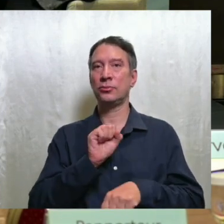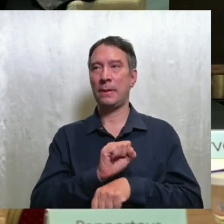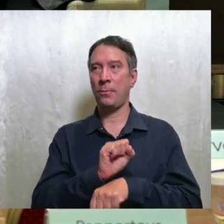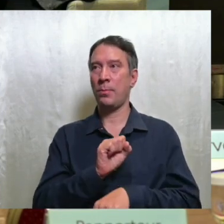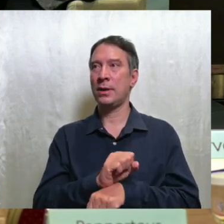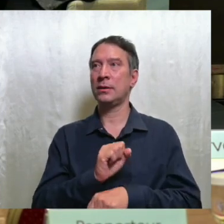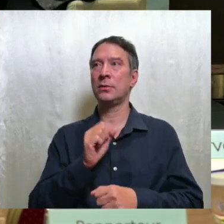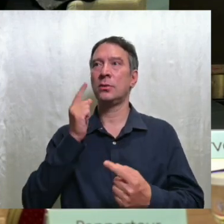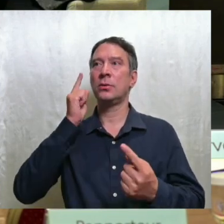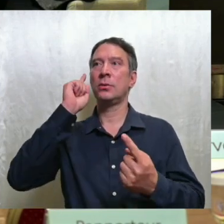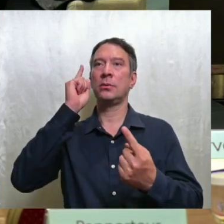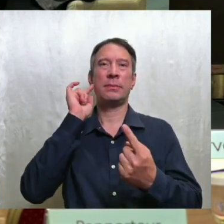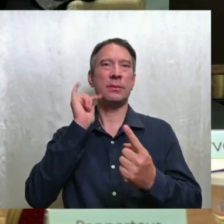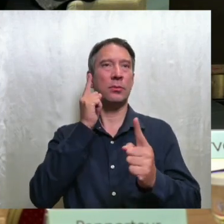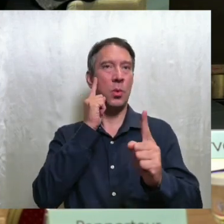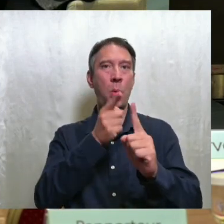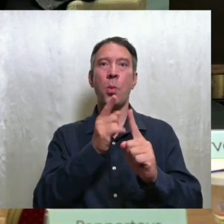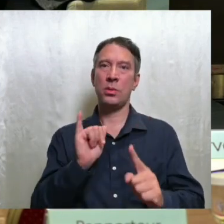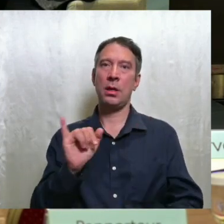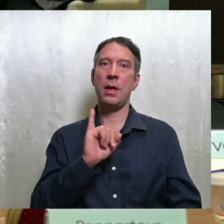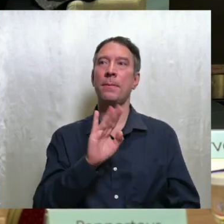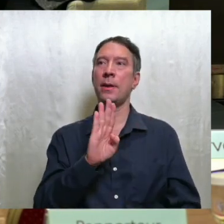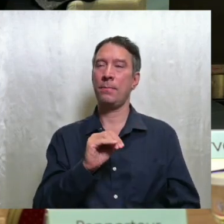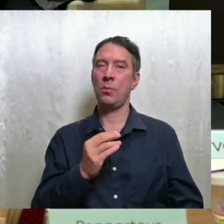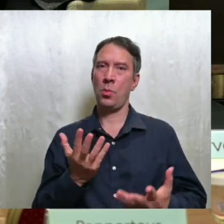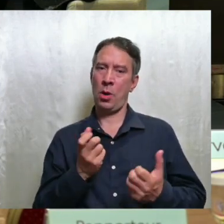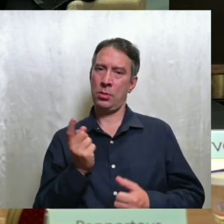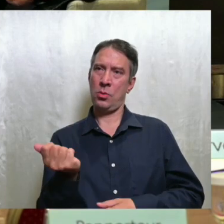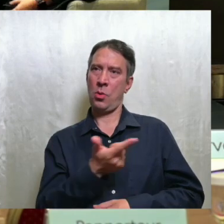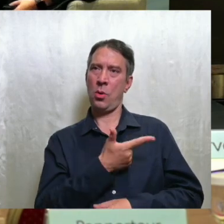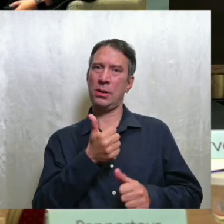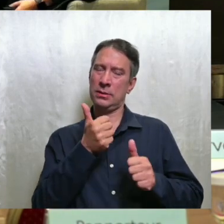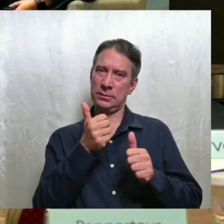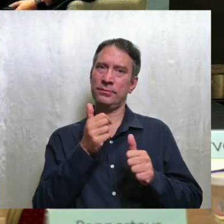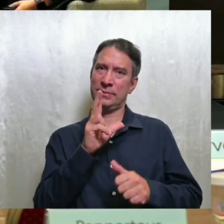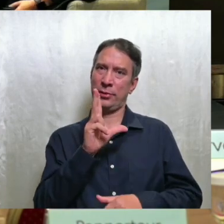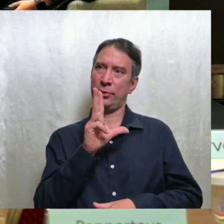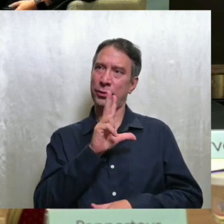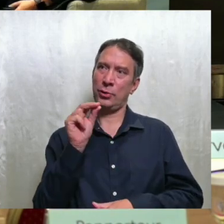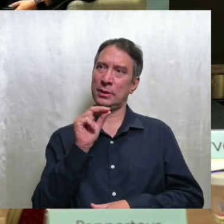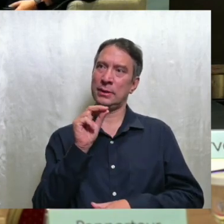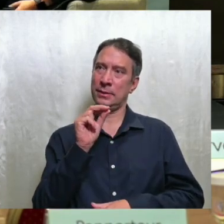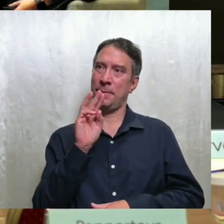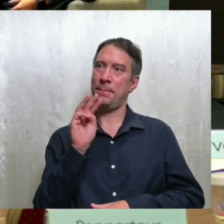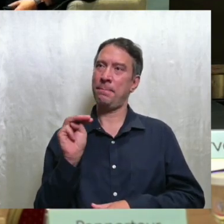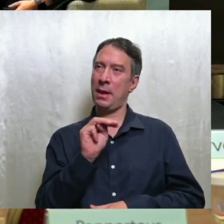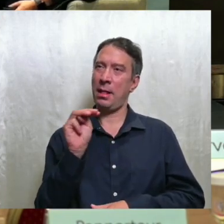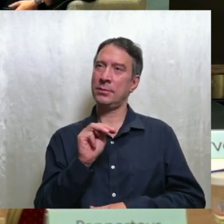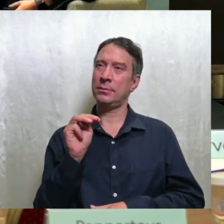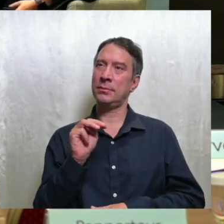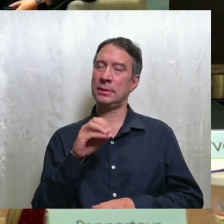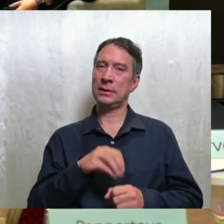million people by 2030. That's a lot of people. So let's hear more about it from Abby. Over to